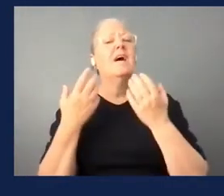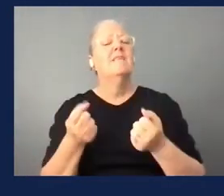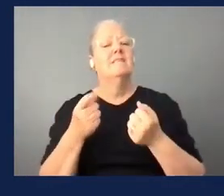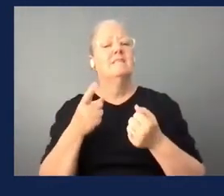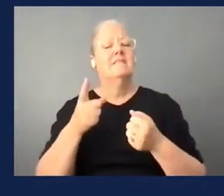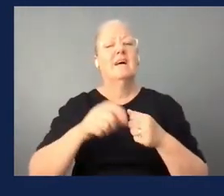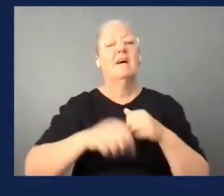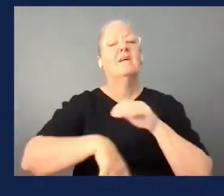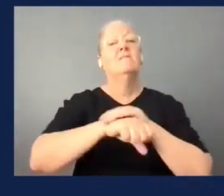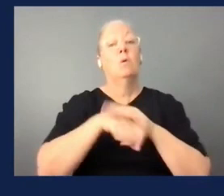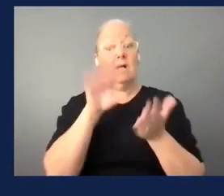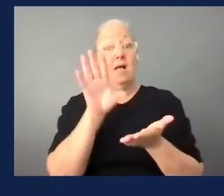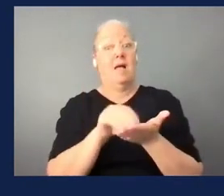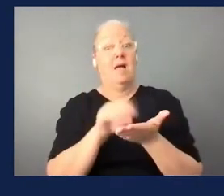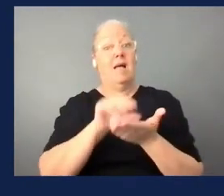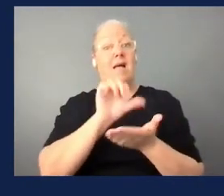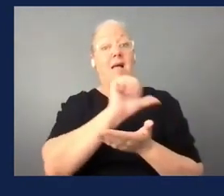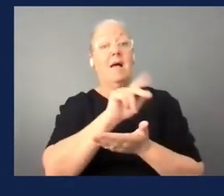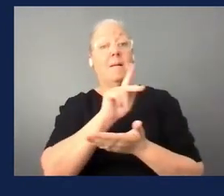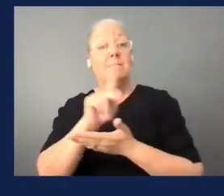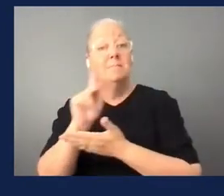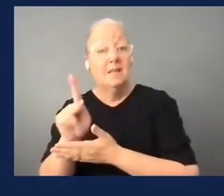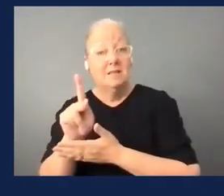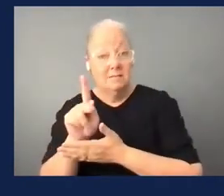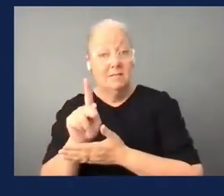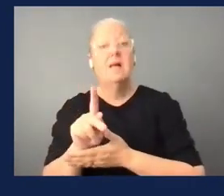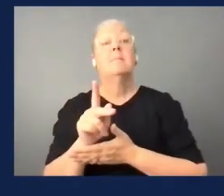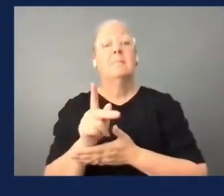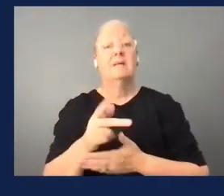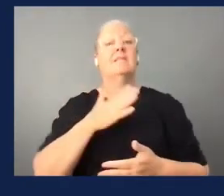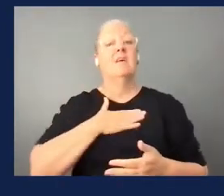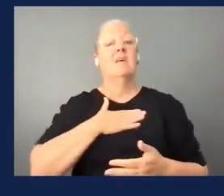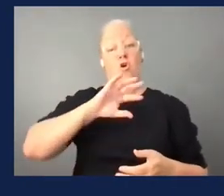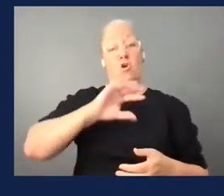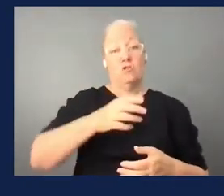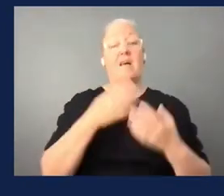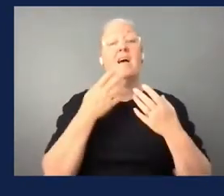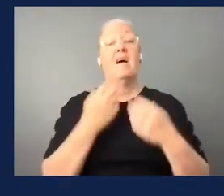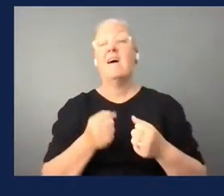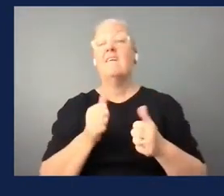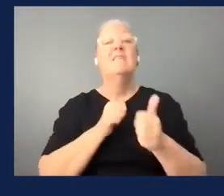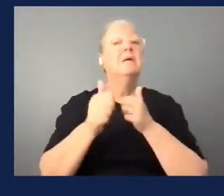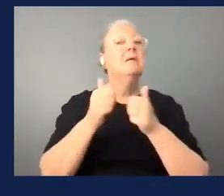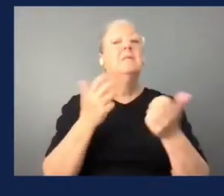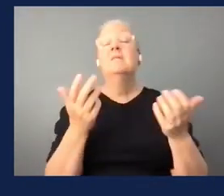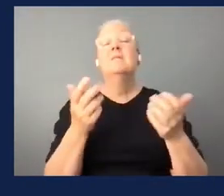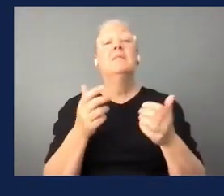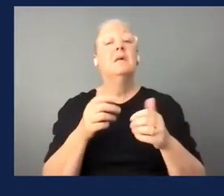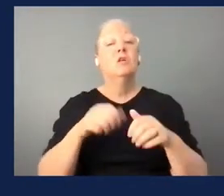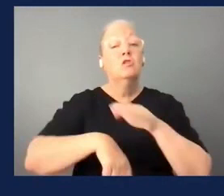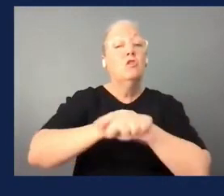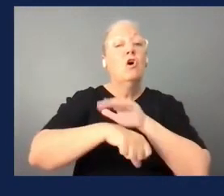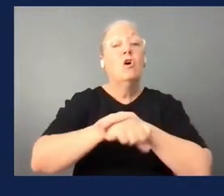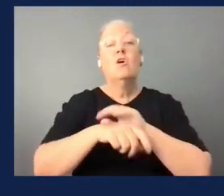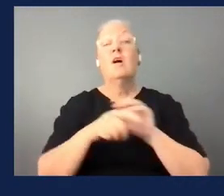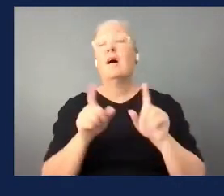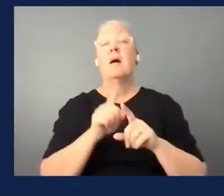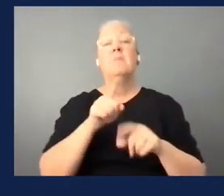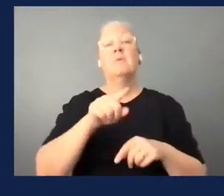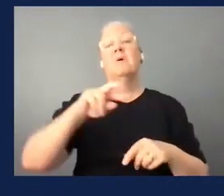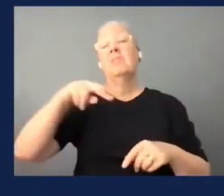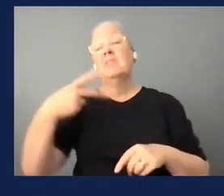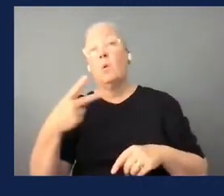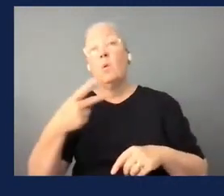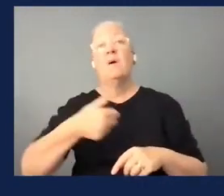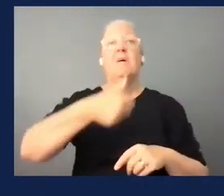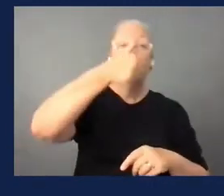where every game in the country is covered in, no matter if it is the Eredivisie or the second team of the under-7s,